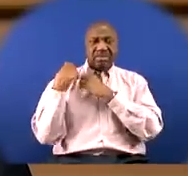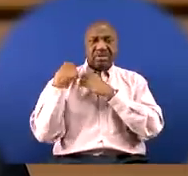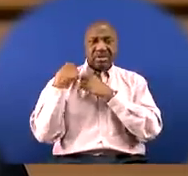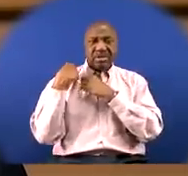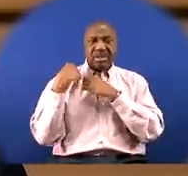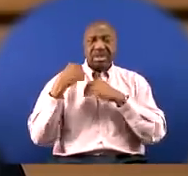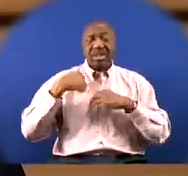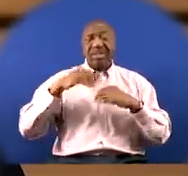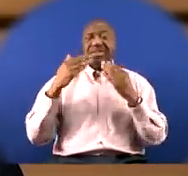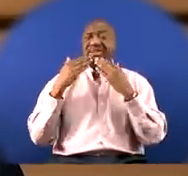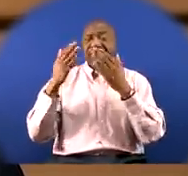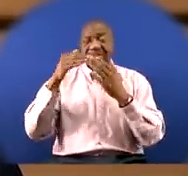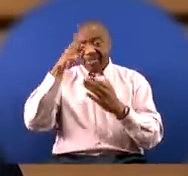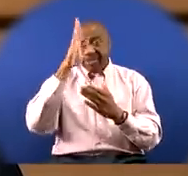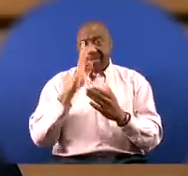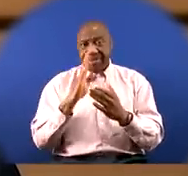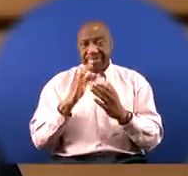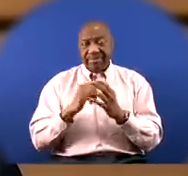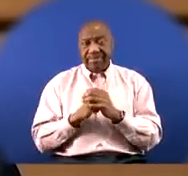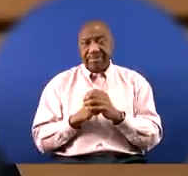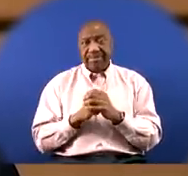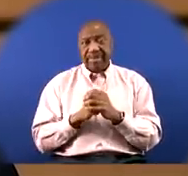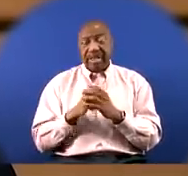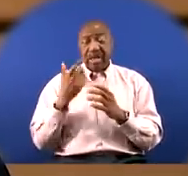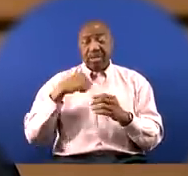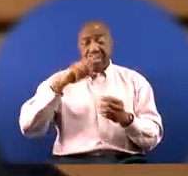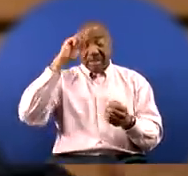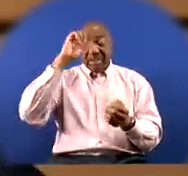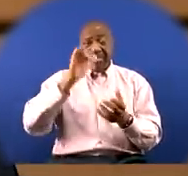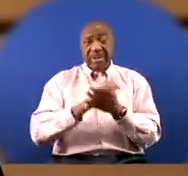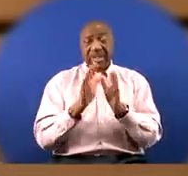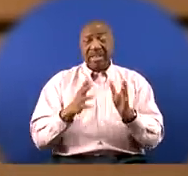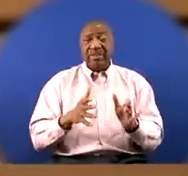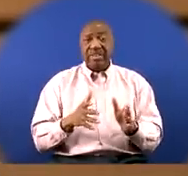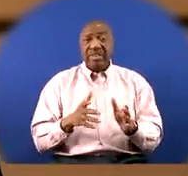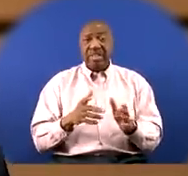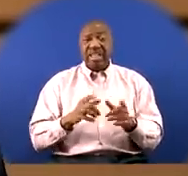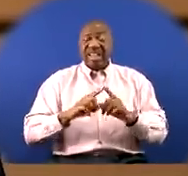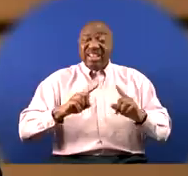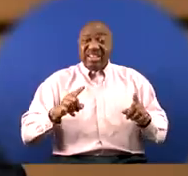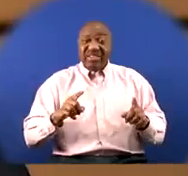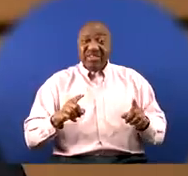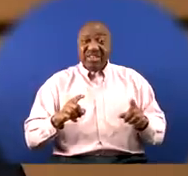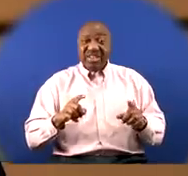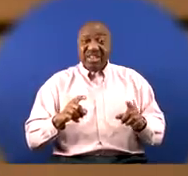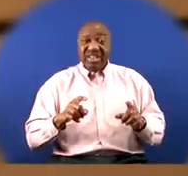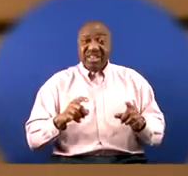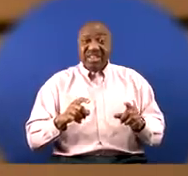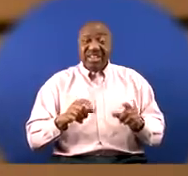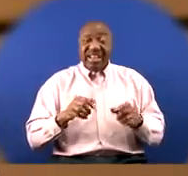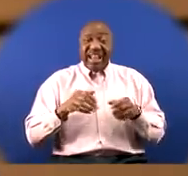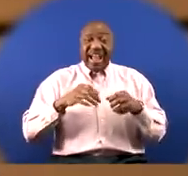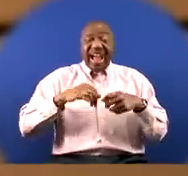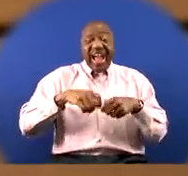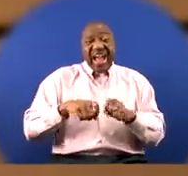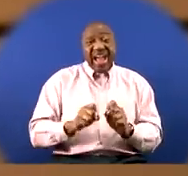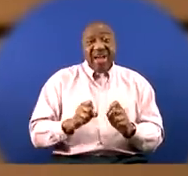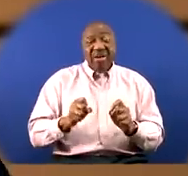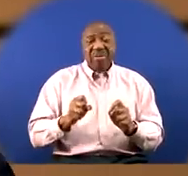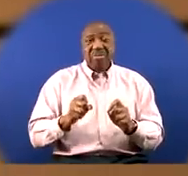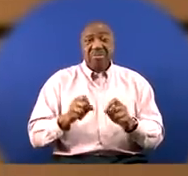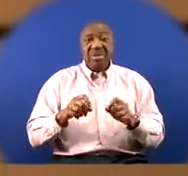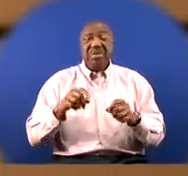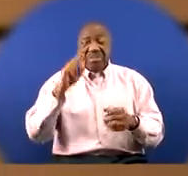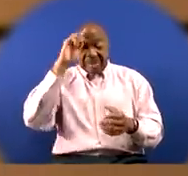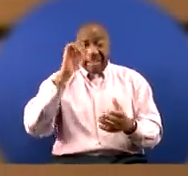We give you thanks today that we as the believers, despite our denominational differences, despite our doctrinal practices